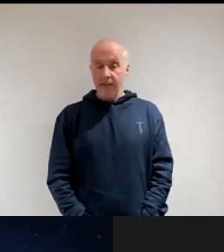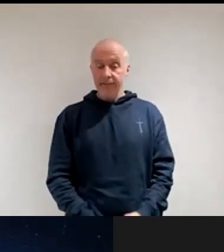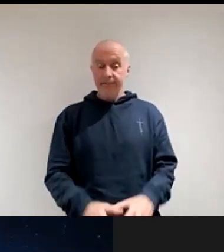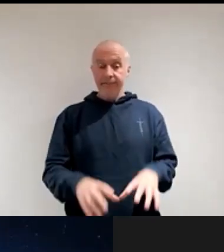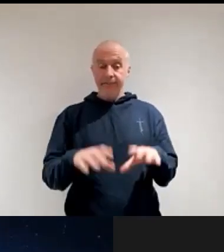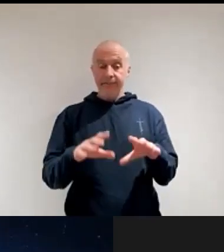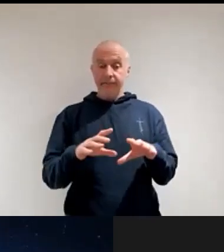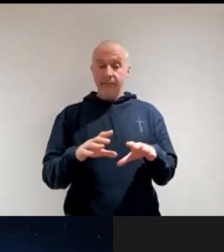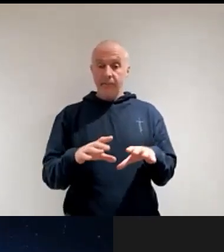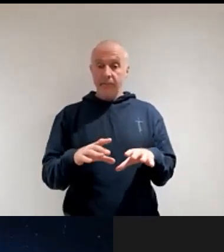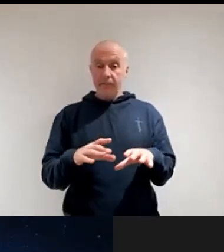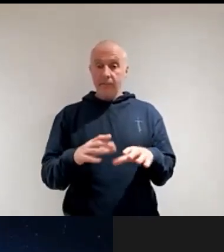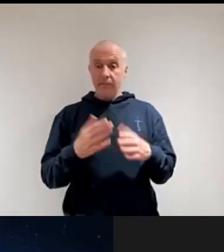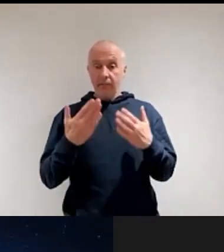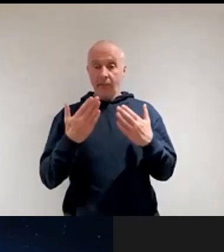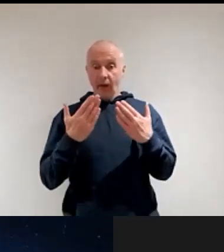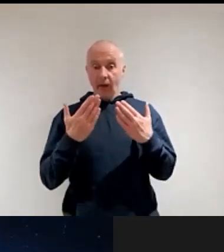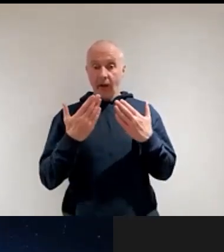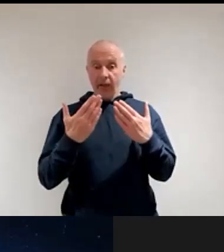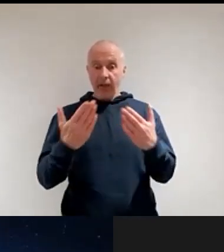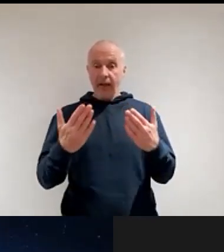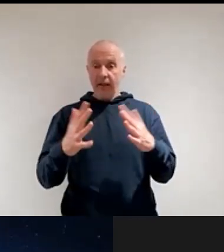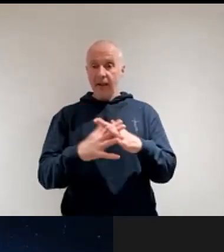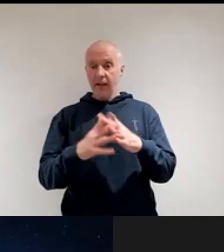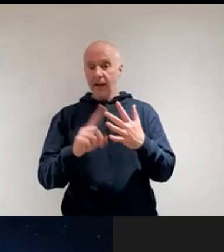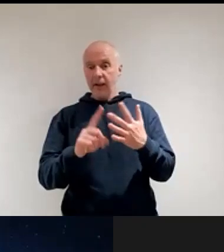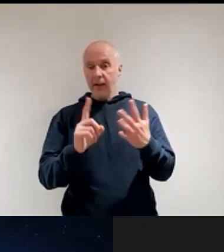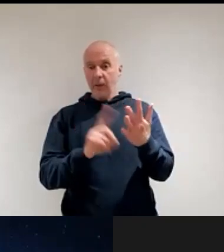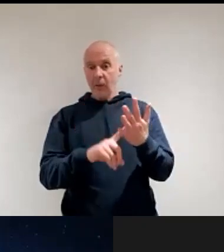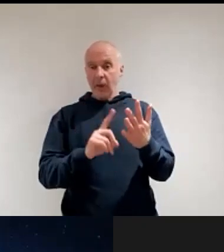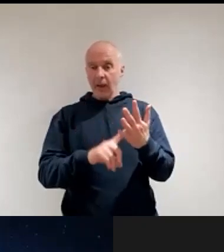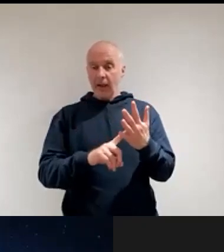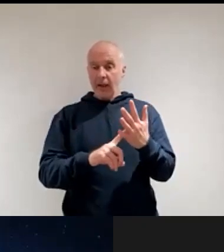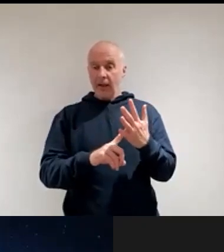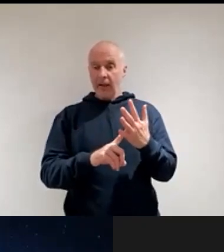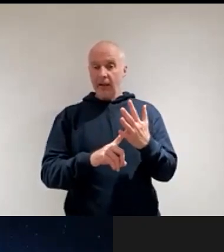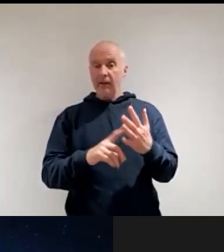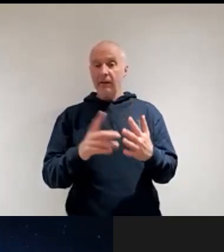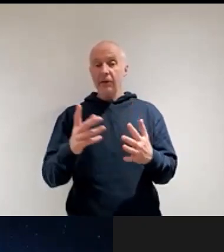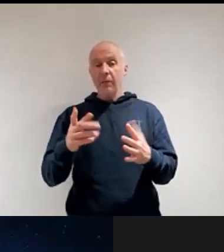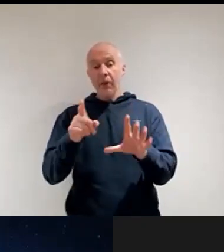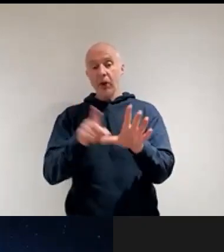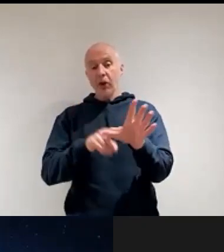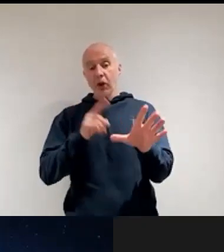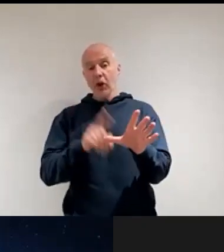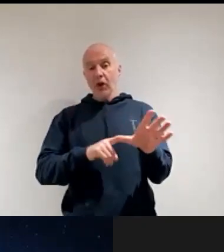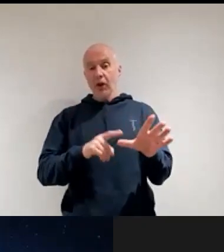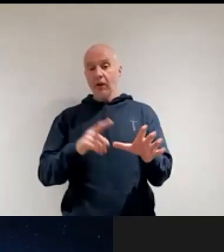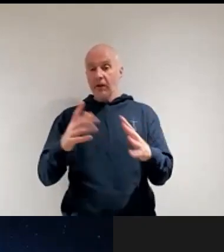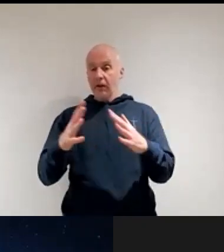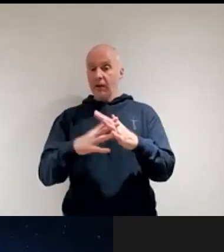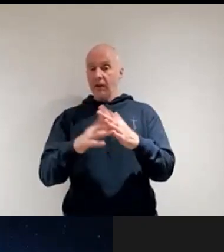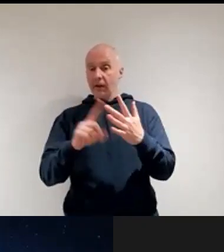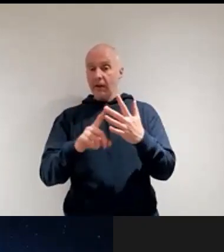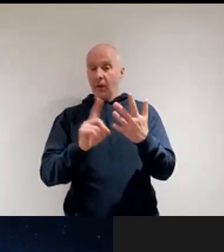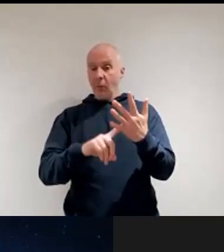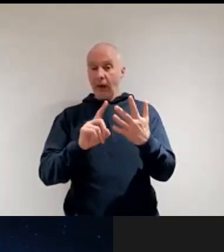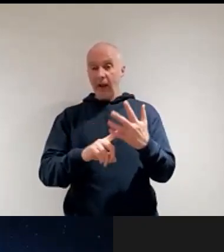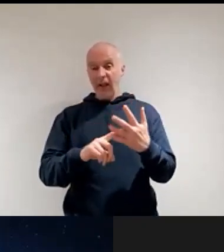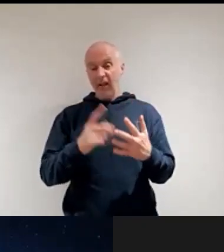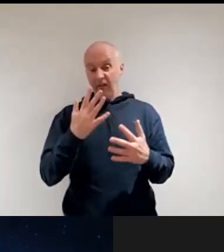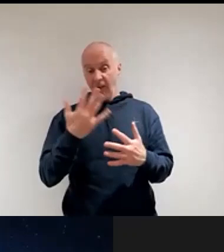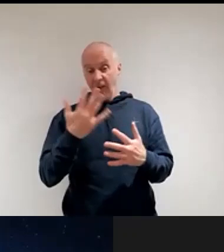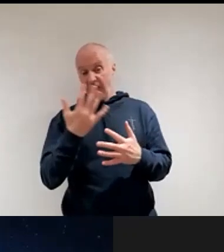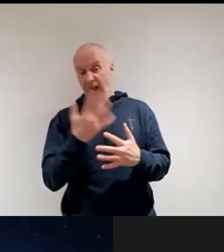And thank you, Will. So you won't be aware of this, Tianning, but we have some very young members, of which Will, aged 15, is probably one of our